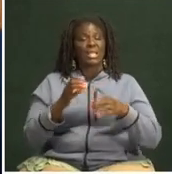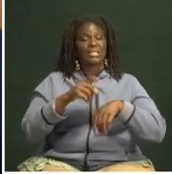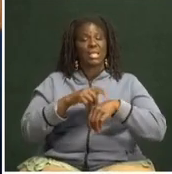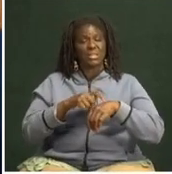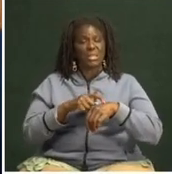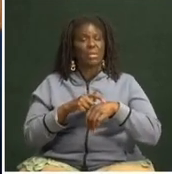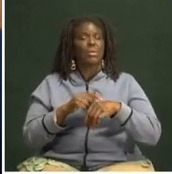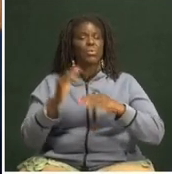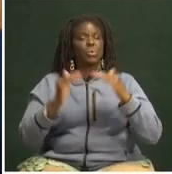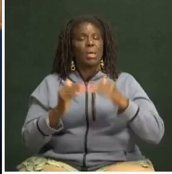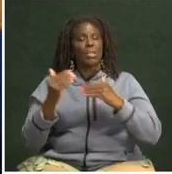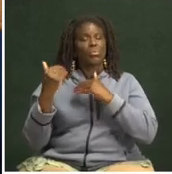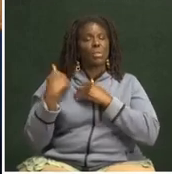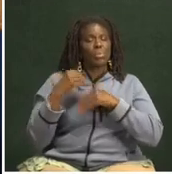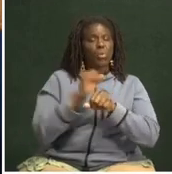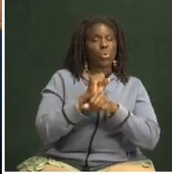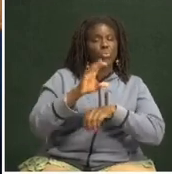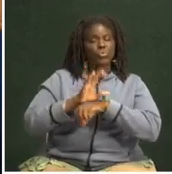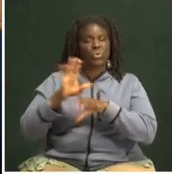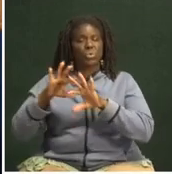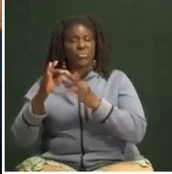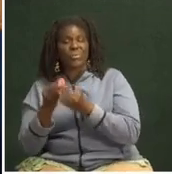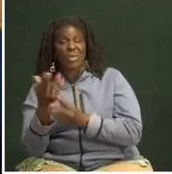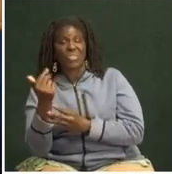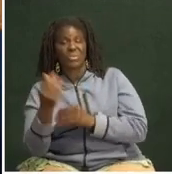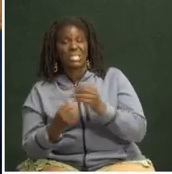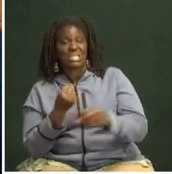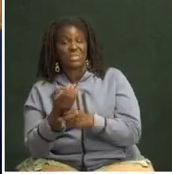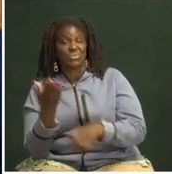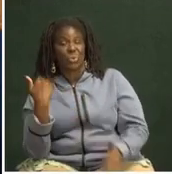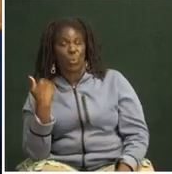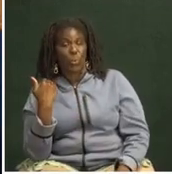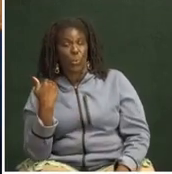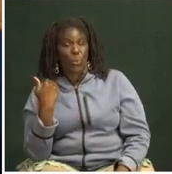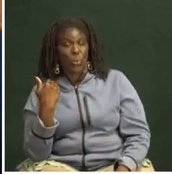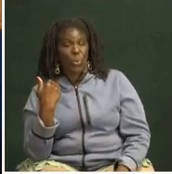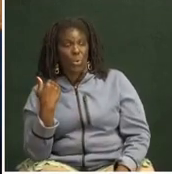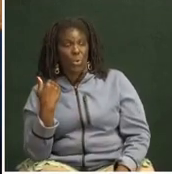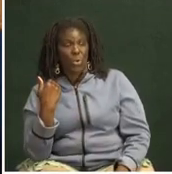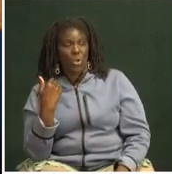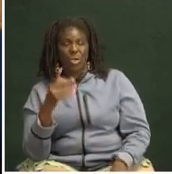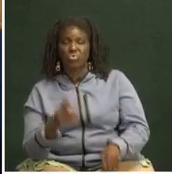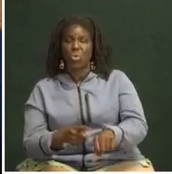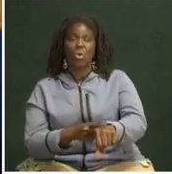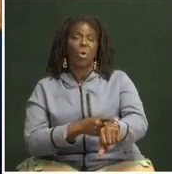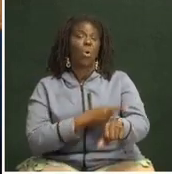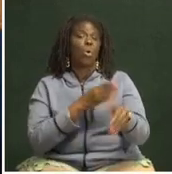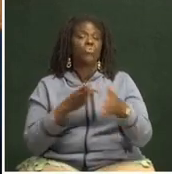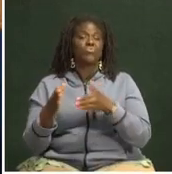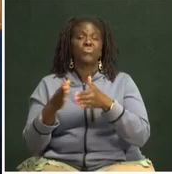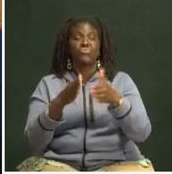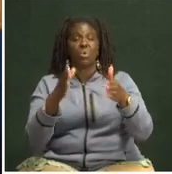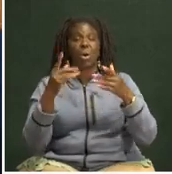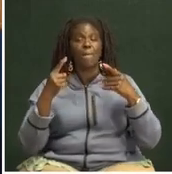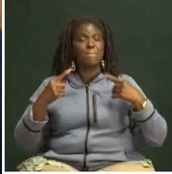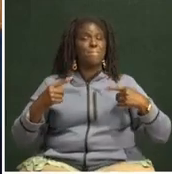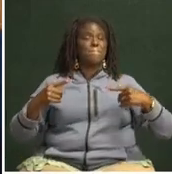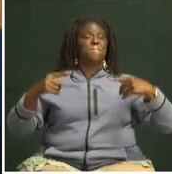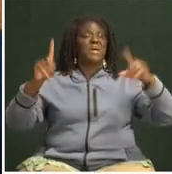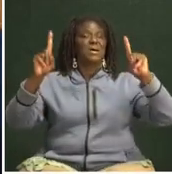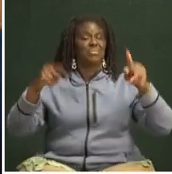church, and family. That was 13 years ago. It was a very long road, but I made it to the